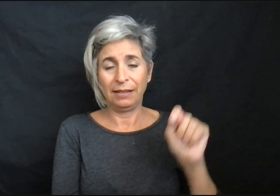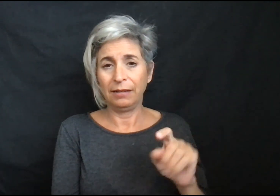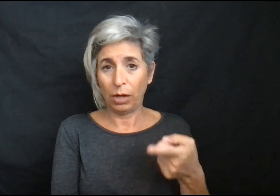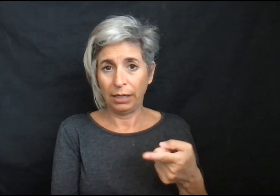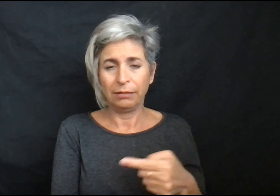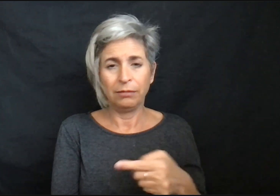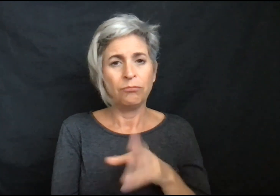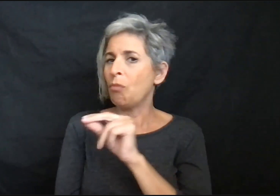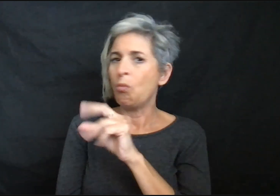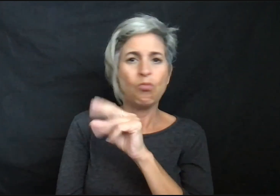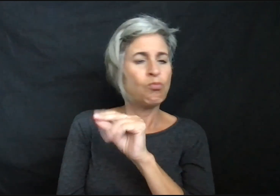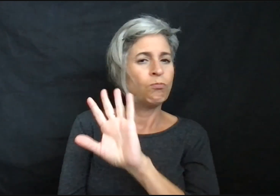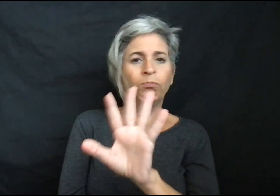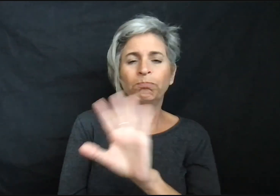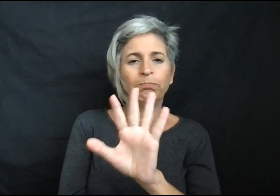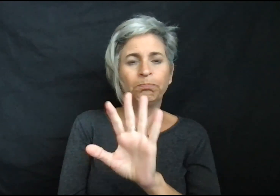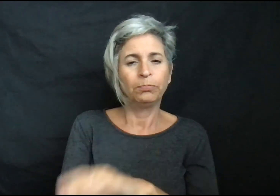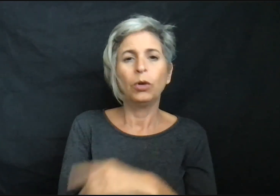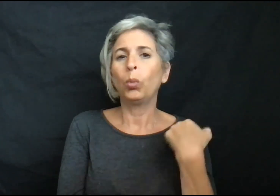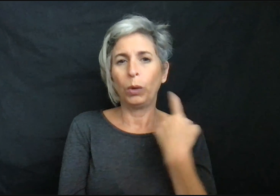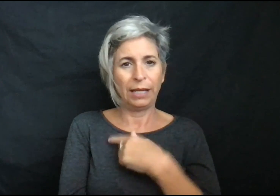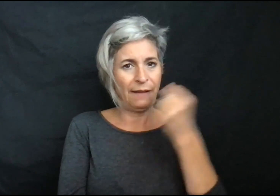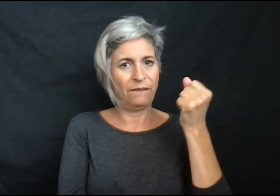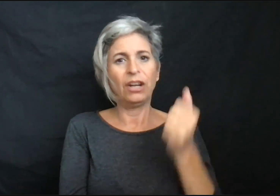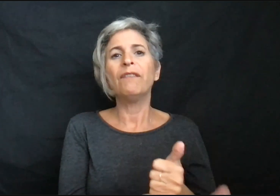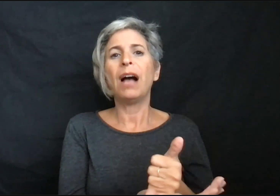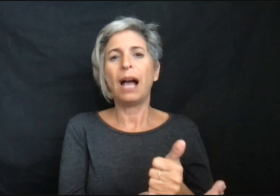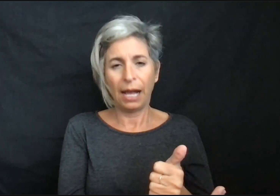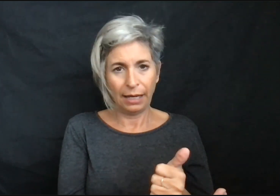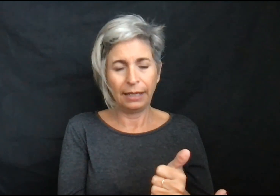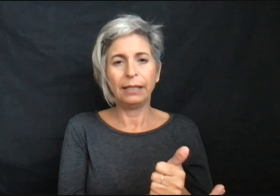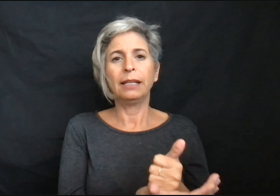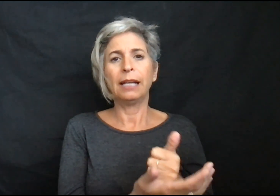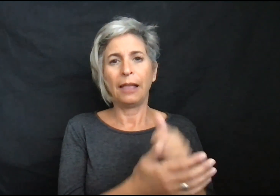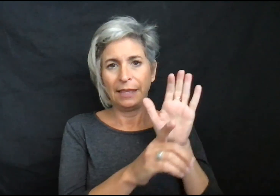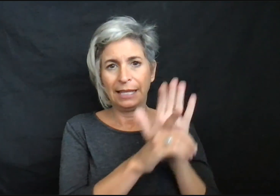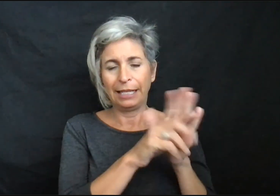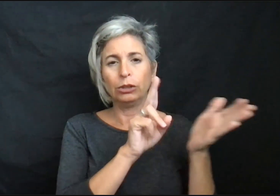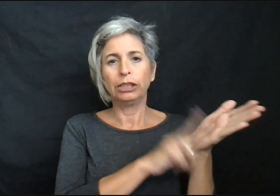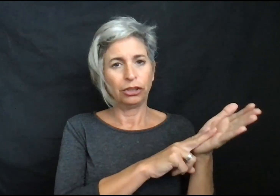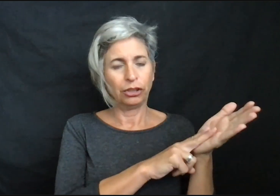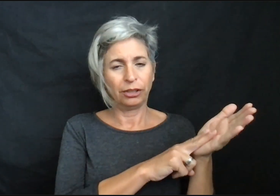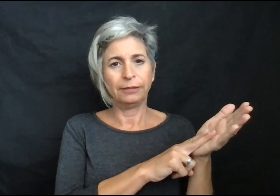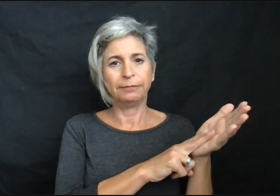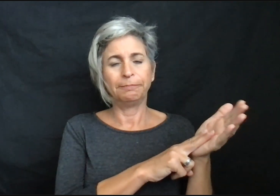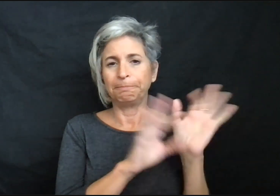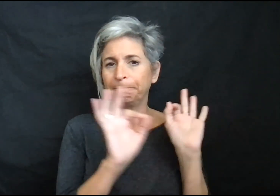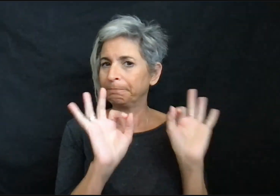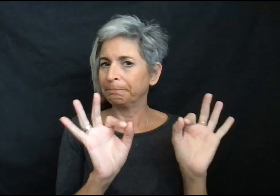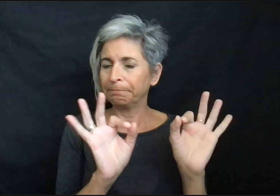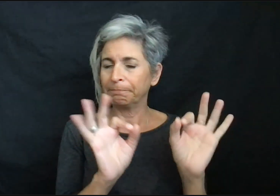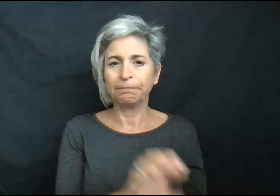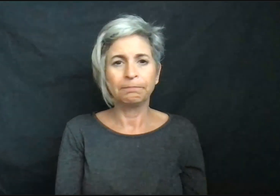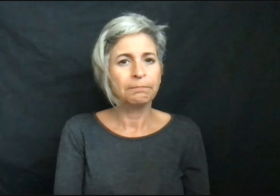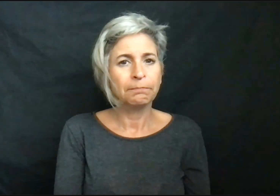No. We can verify it by checking the digital signature as long as it's digitally signed and sealed properly.